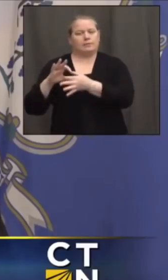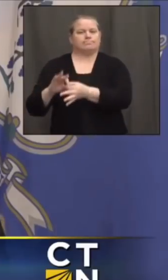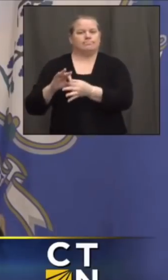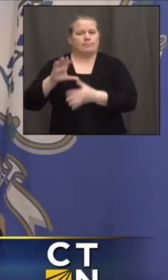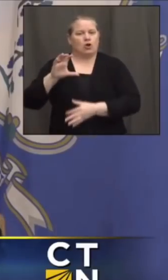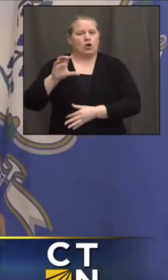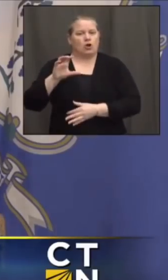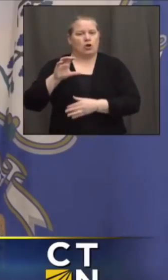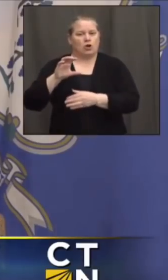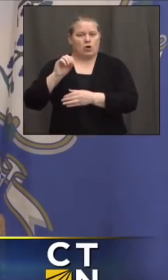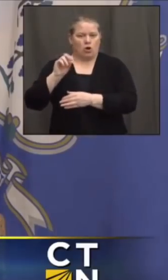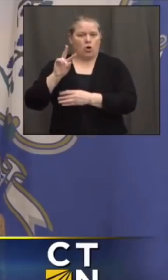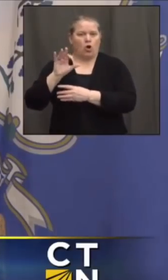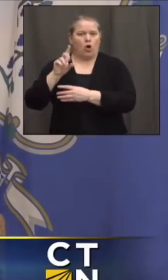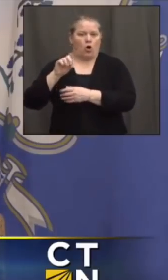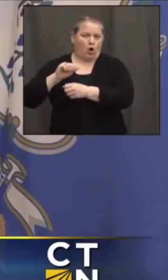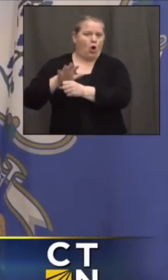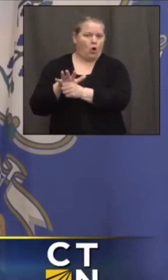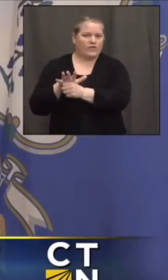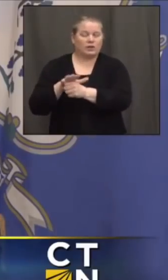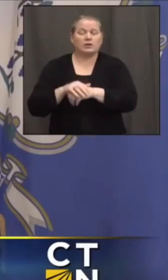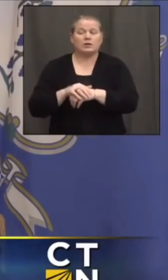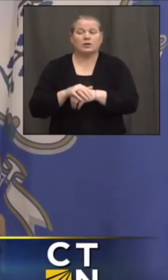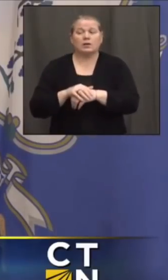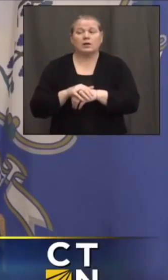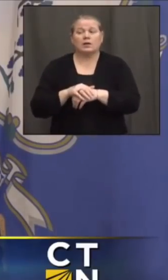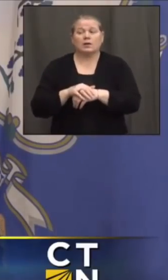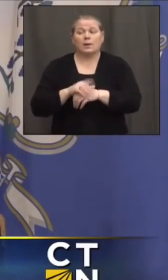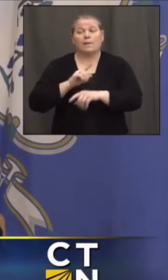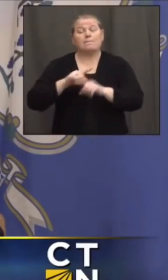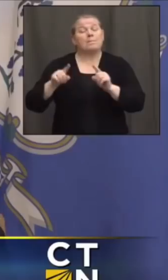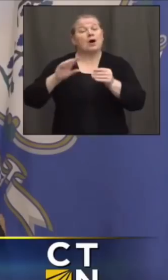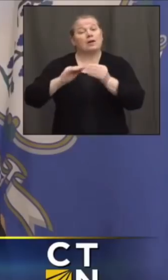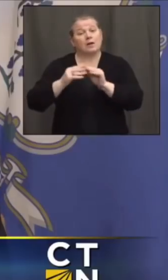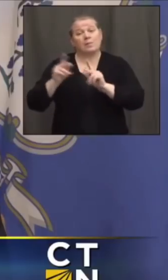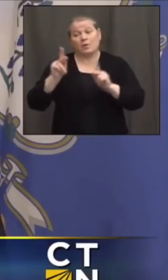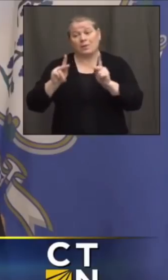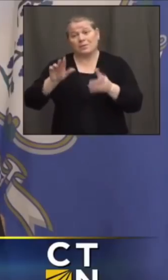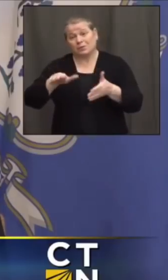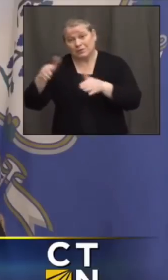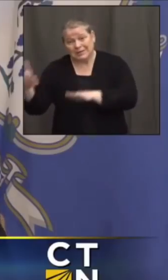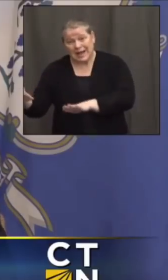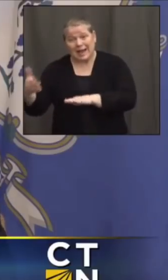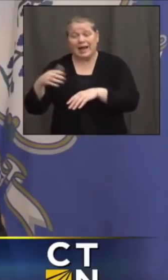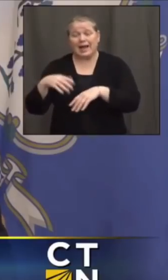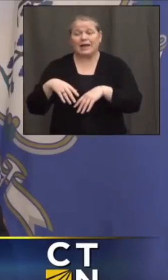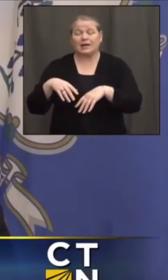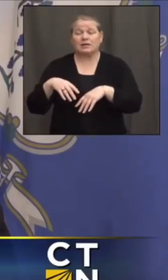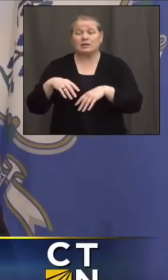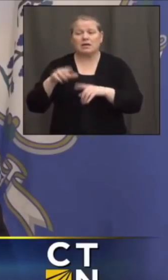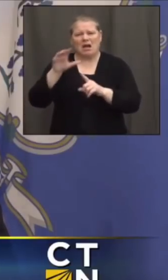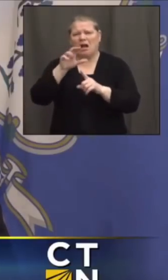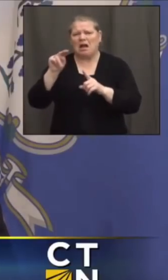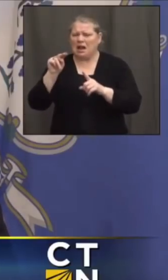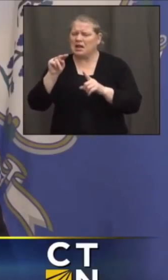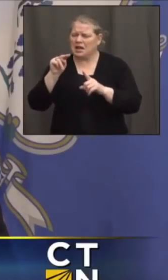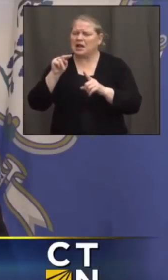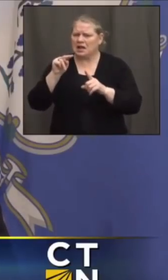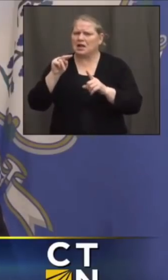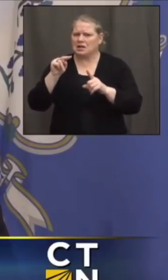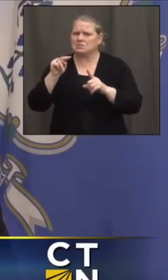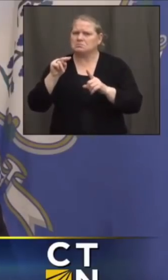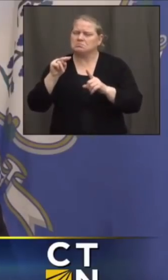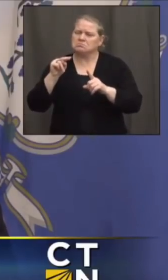find, you can look at those excess fatality numbers compared to a normal year with this year, and you see that Connecticut is pretty close because we